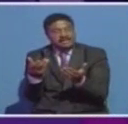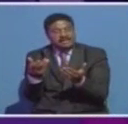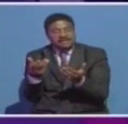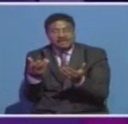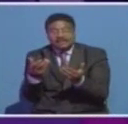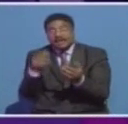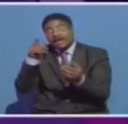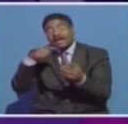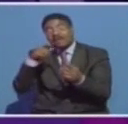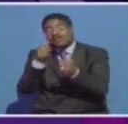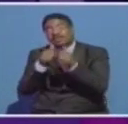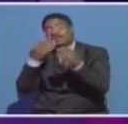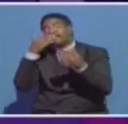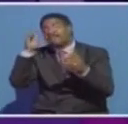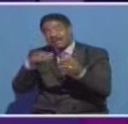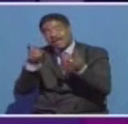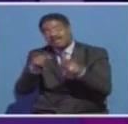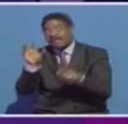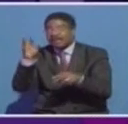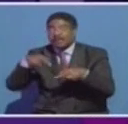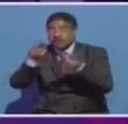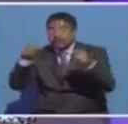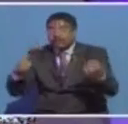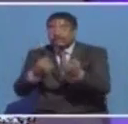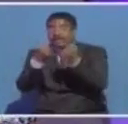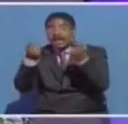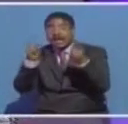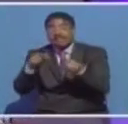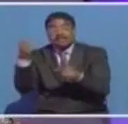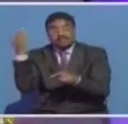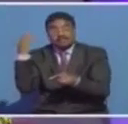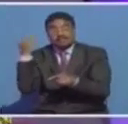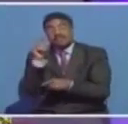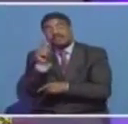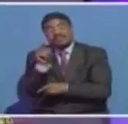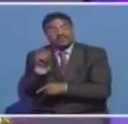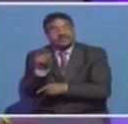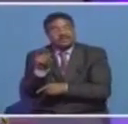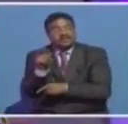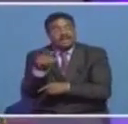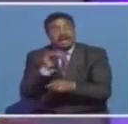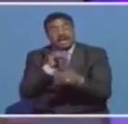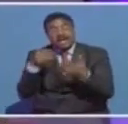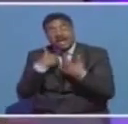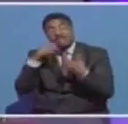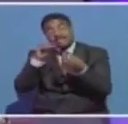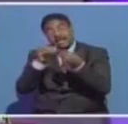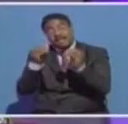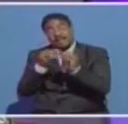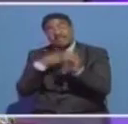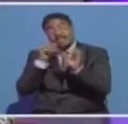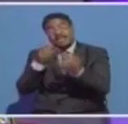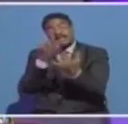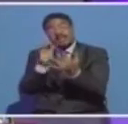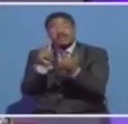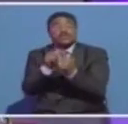road traffic accident, which happened a while ago. I do have some statistics where I can go through the total number